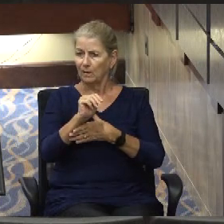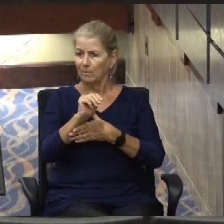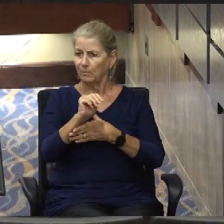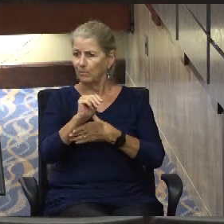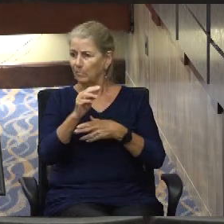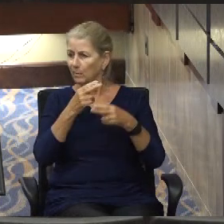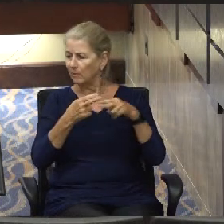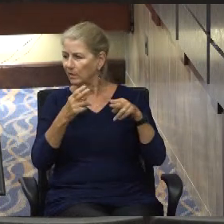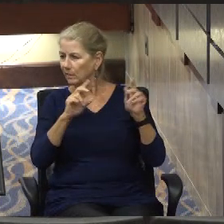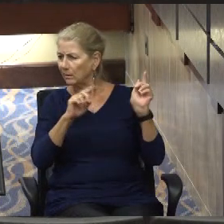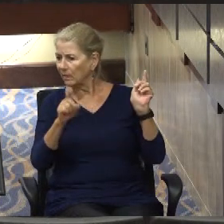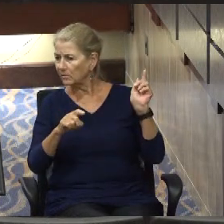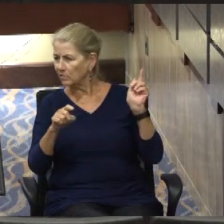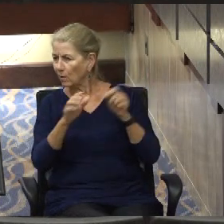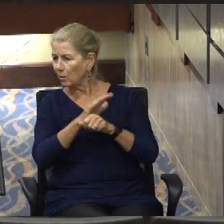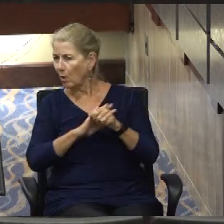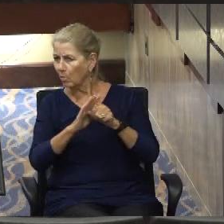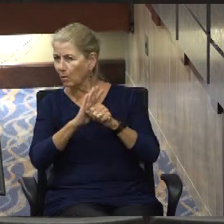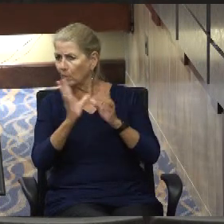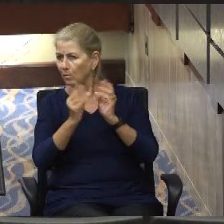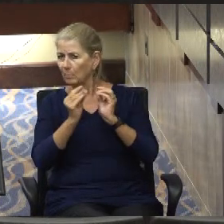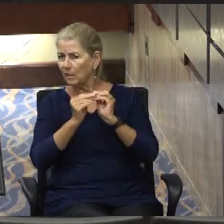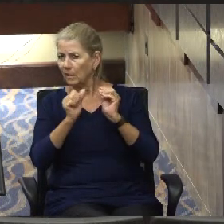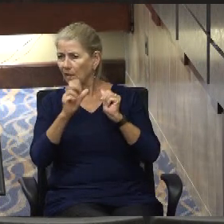Texas Open Meetings Act, Section